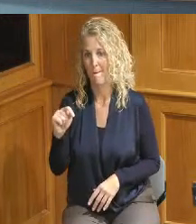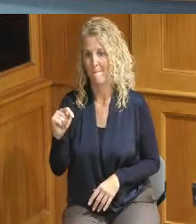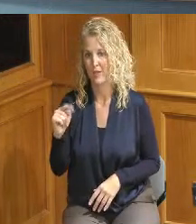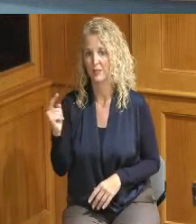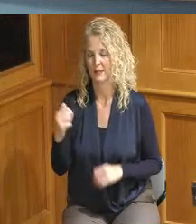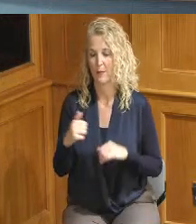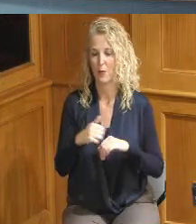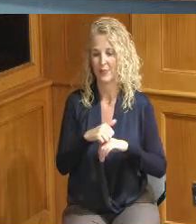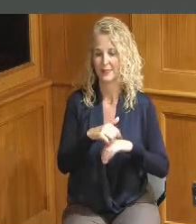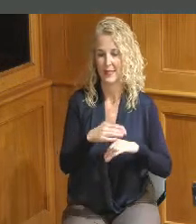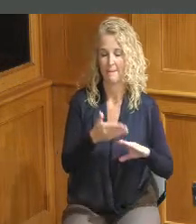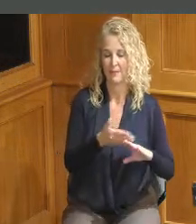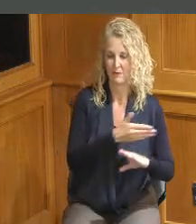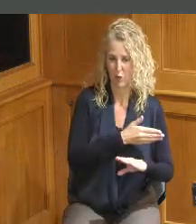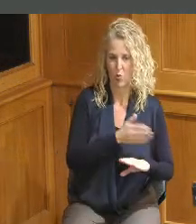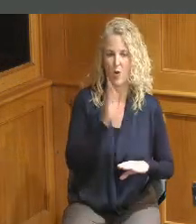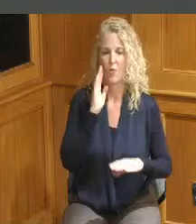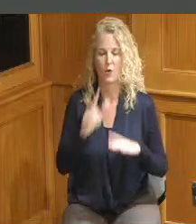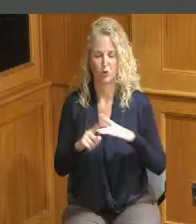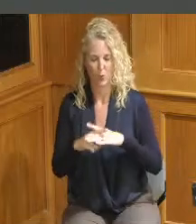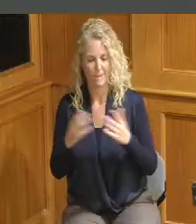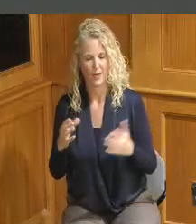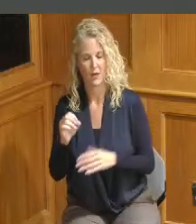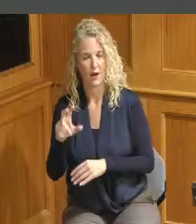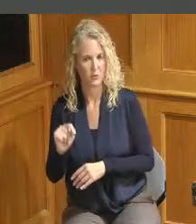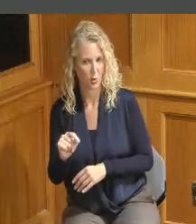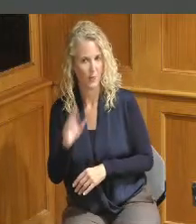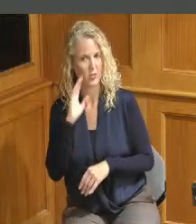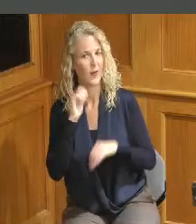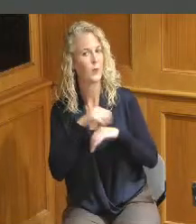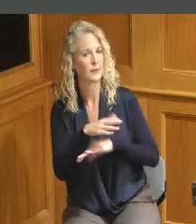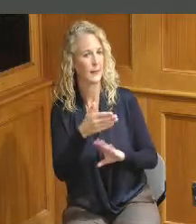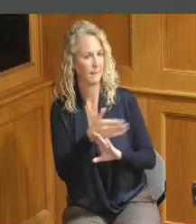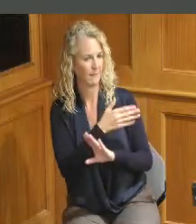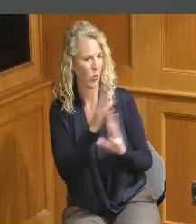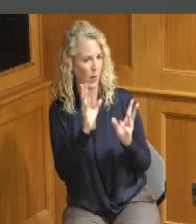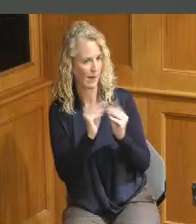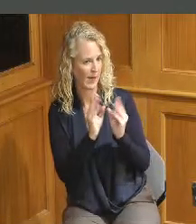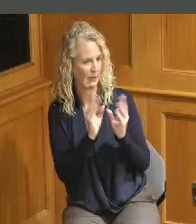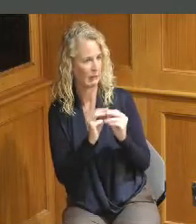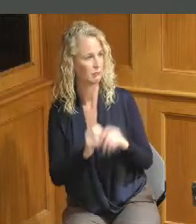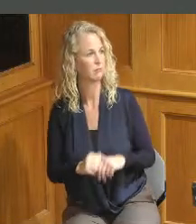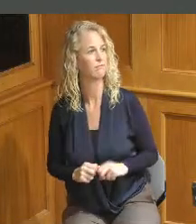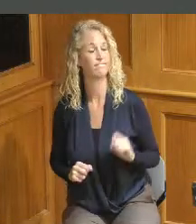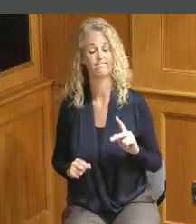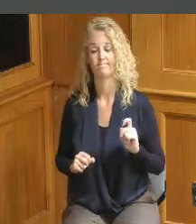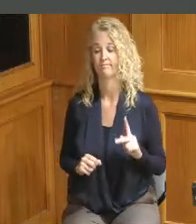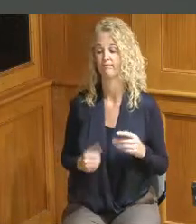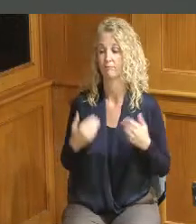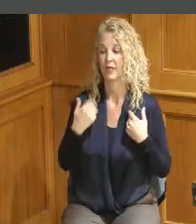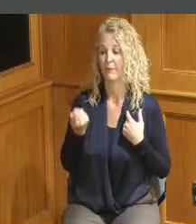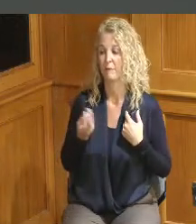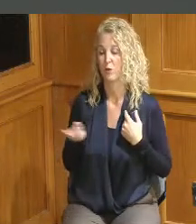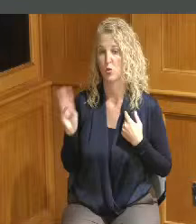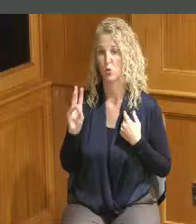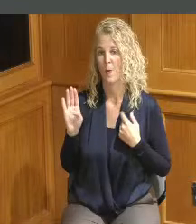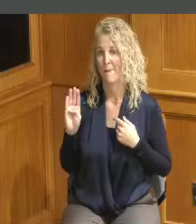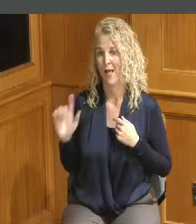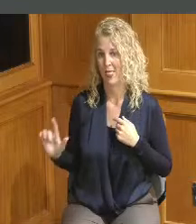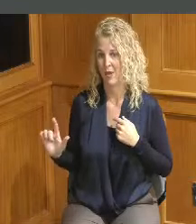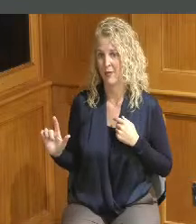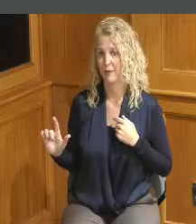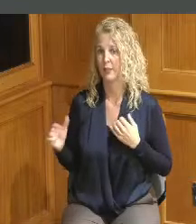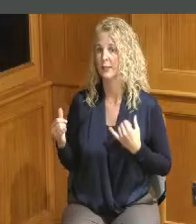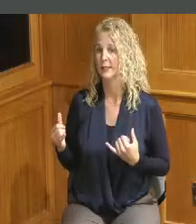submitting something in advance. So I will get that to the board prior to their formal presentation. I do have a few by-leave